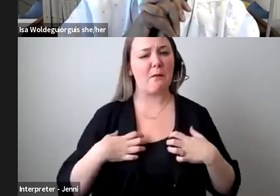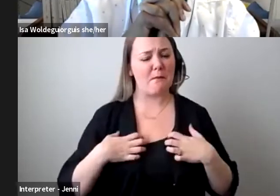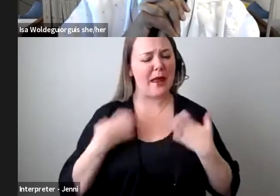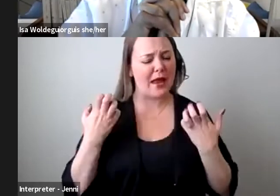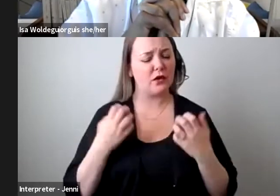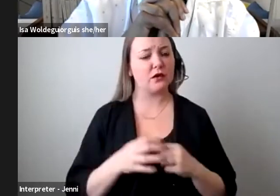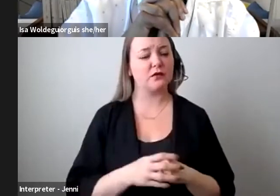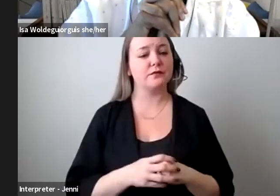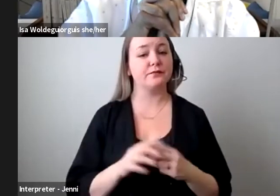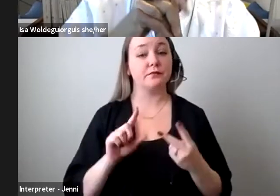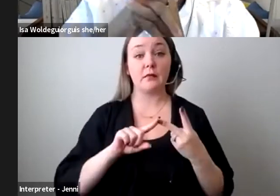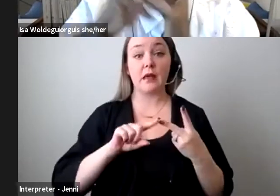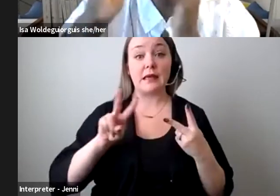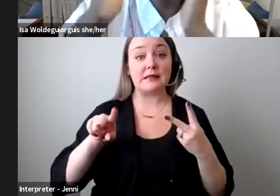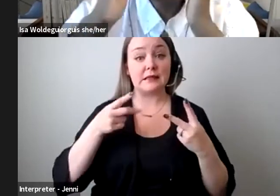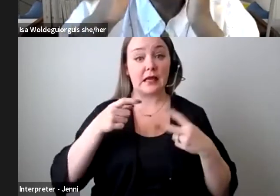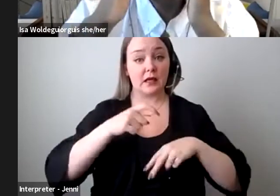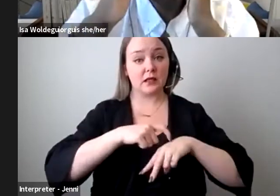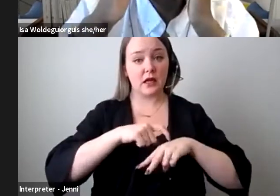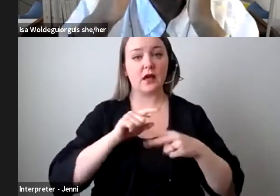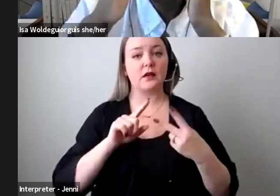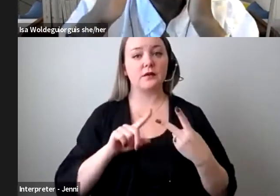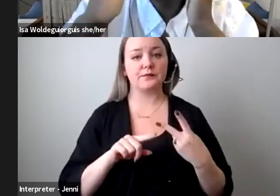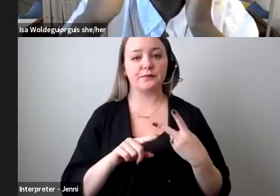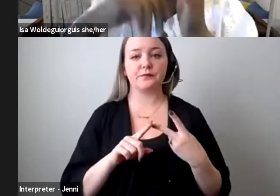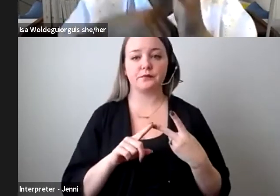My second encounter,